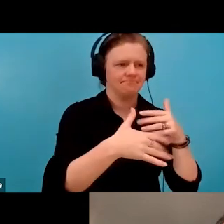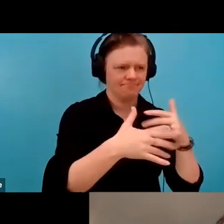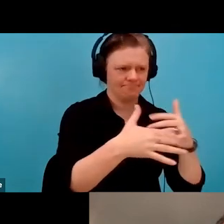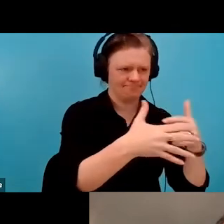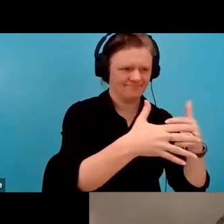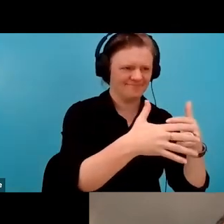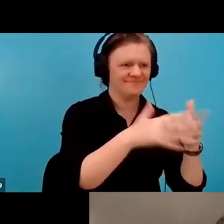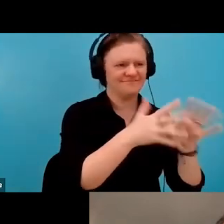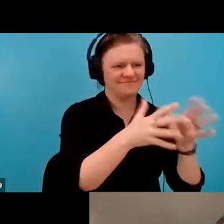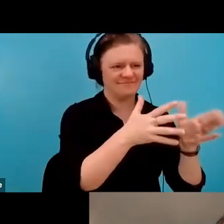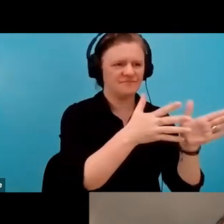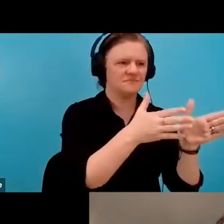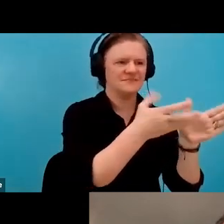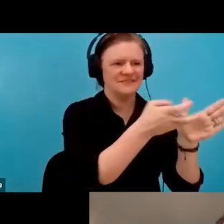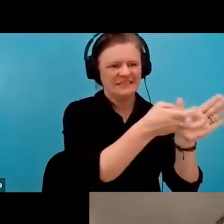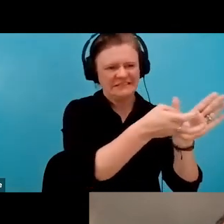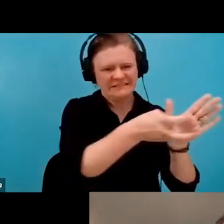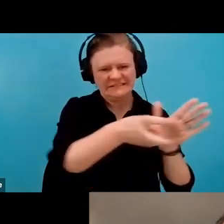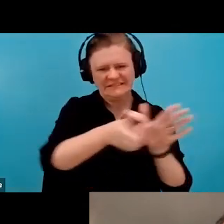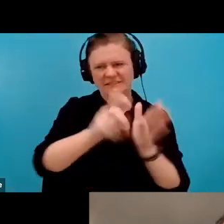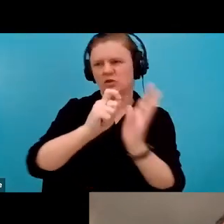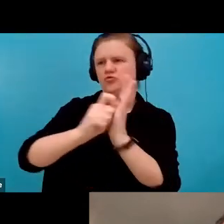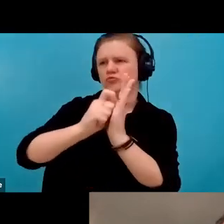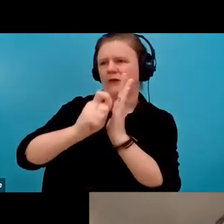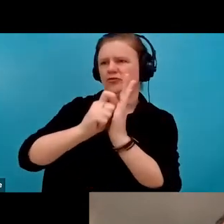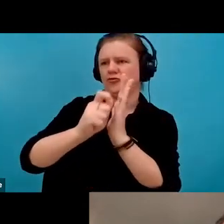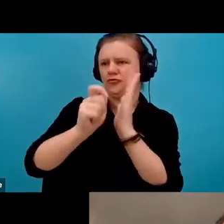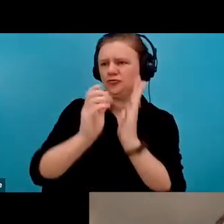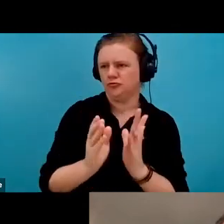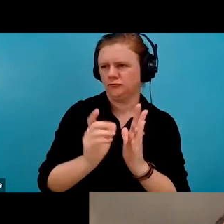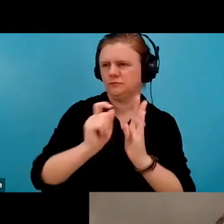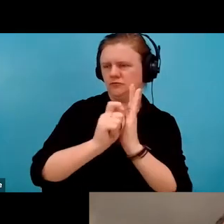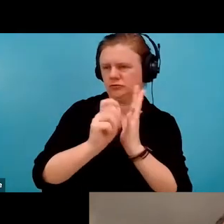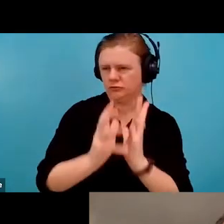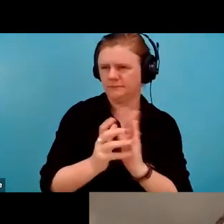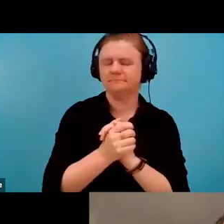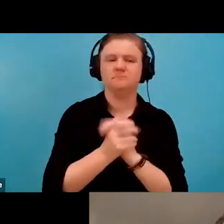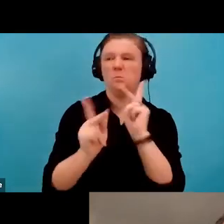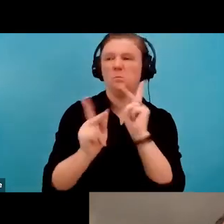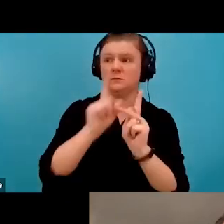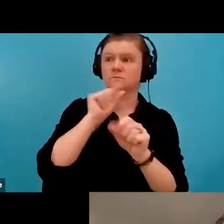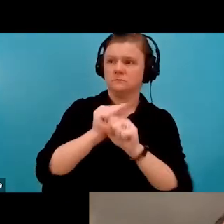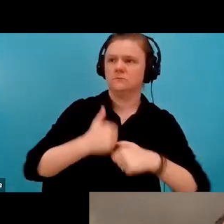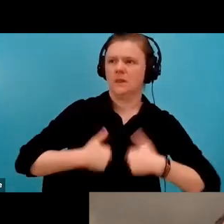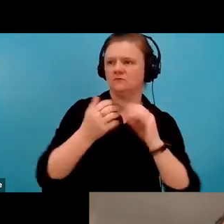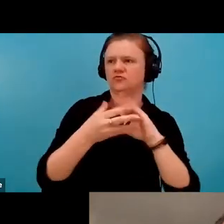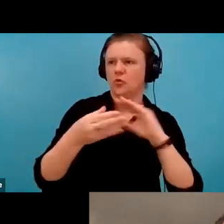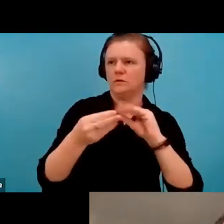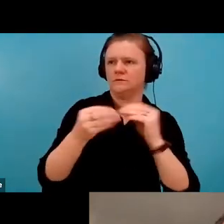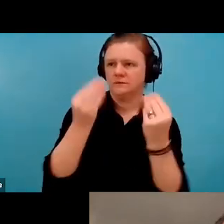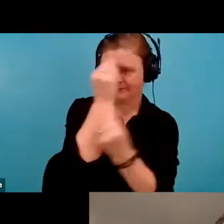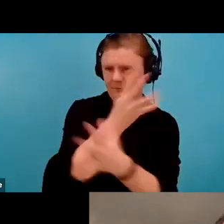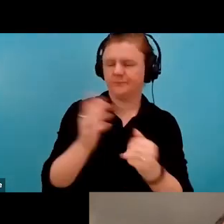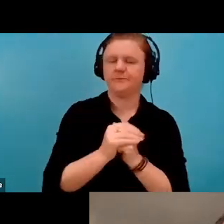swapped over into being a writer, a nonfiction writer. I tell true stories. So much of my writing has been profiles